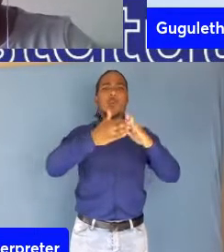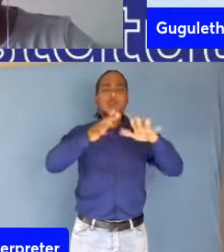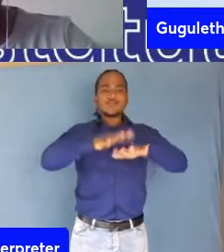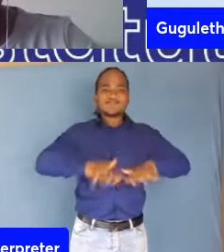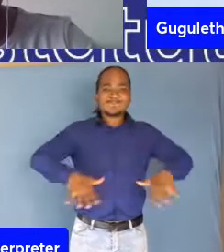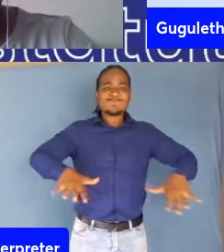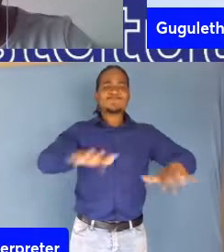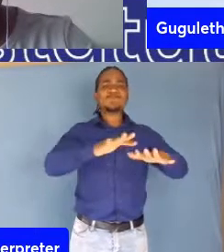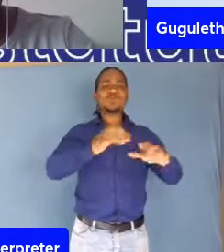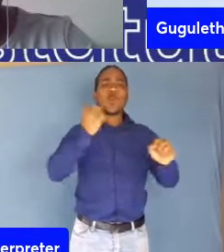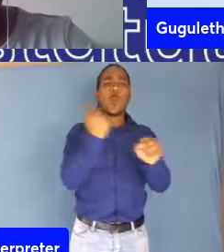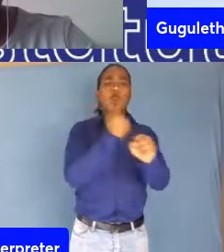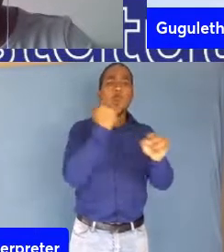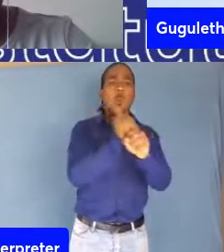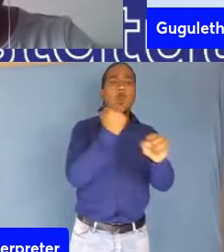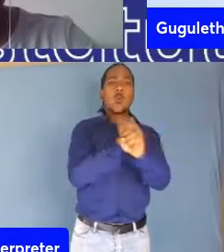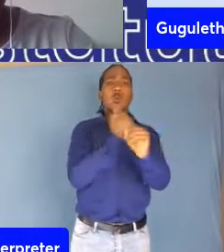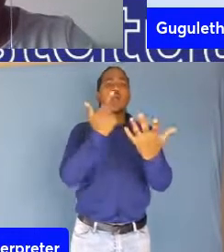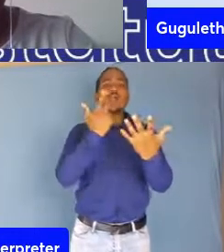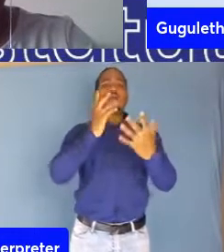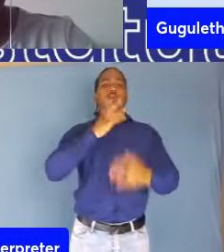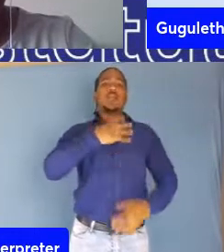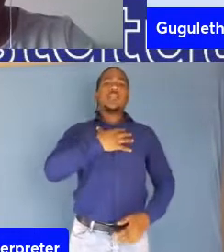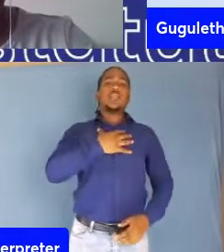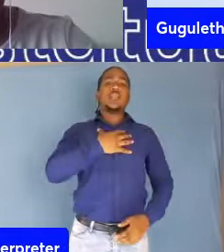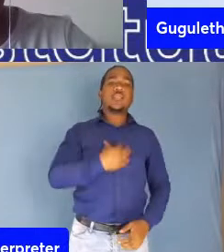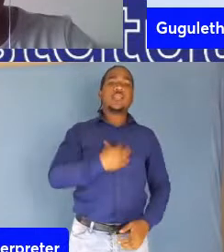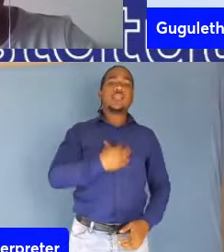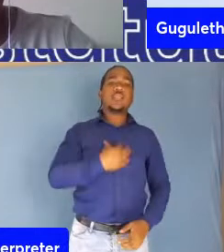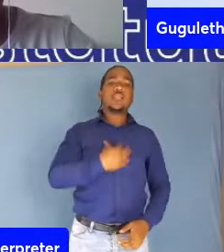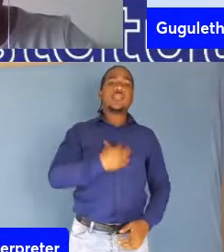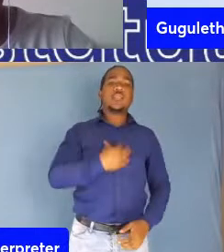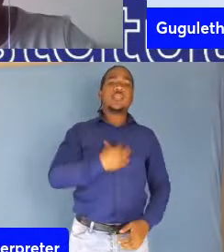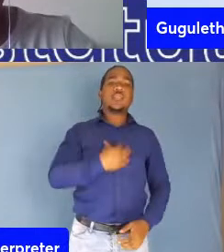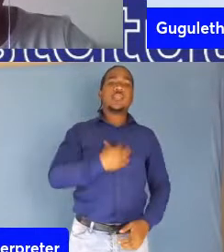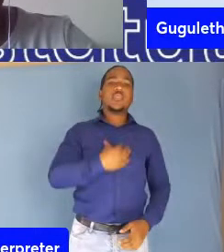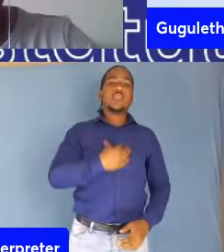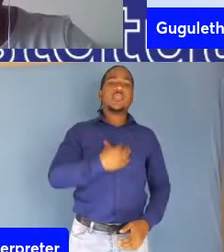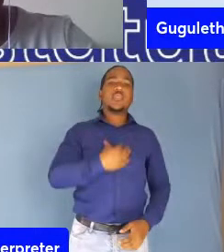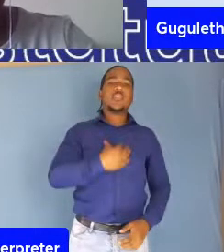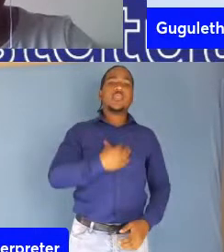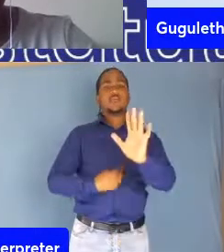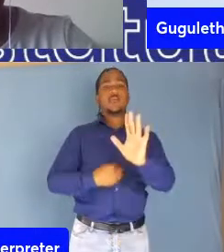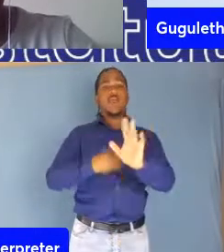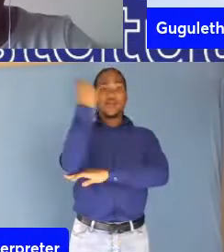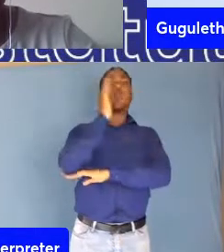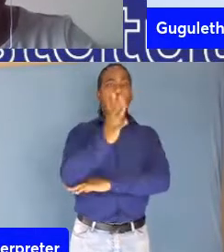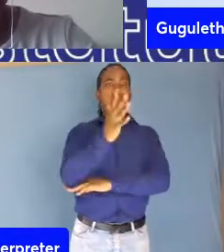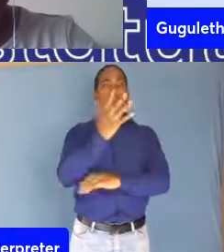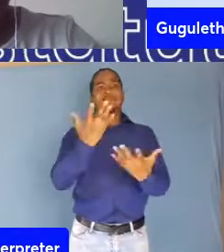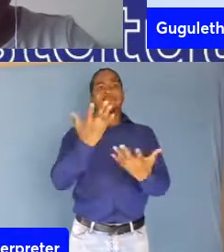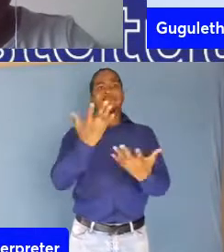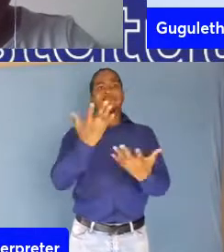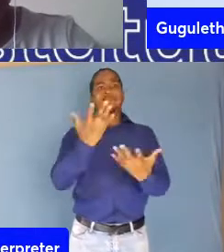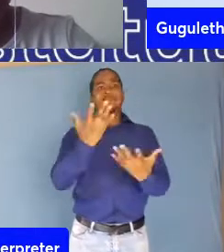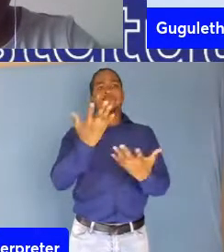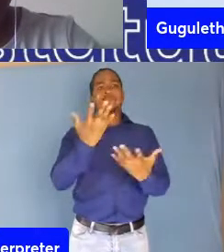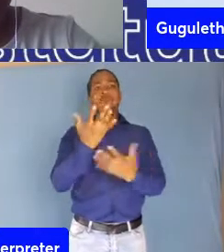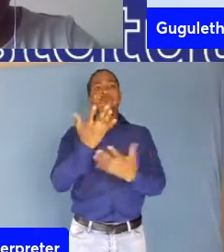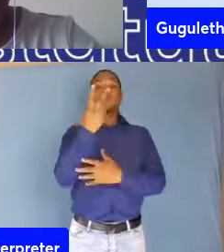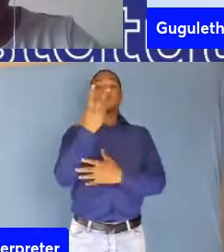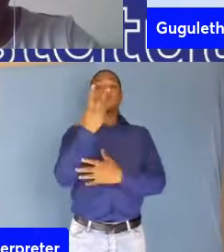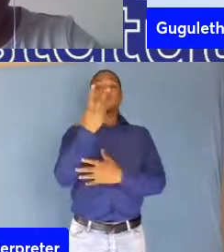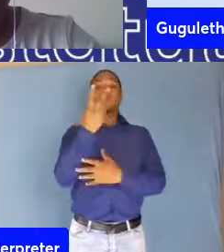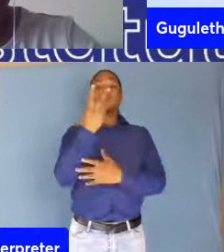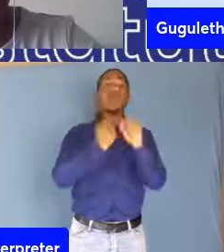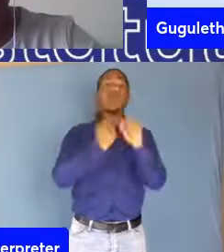singapheli mandla. One day we might wake up 10 years later, 20 years later, where we're saying we